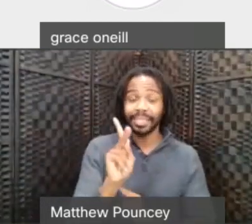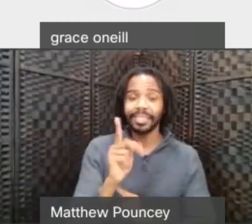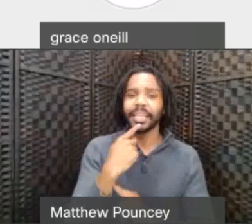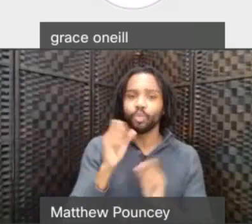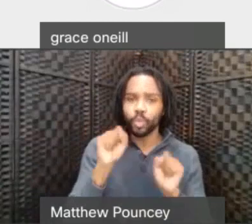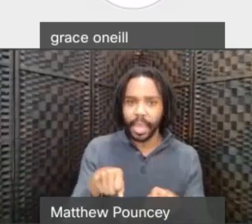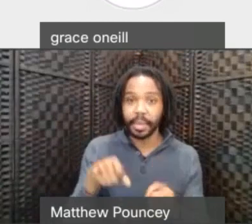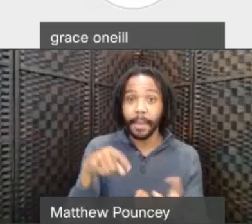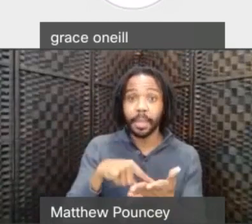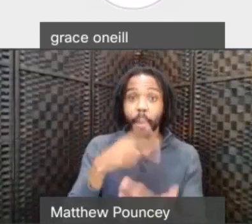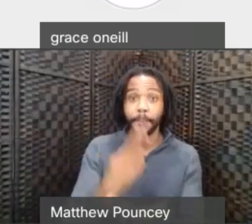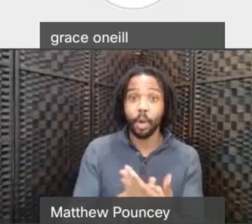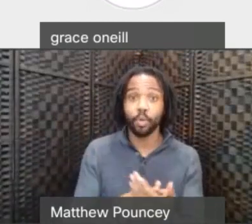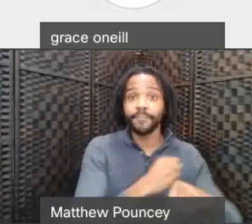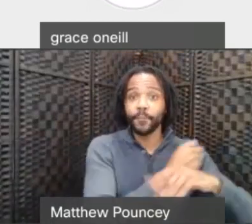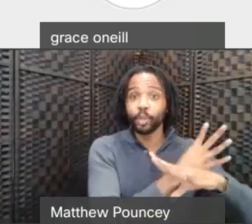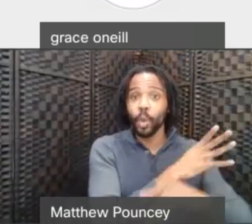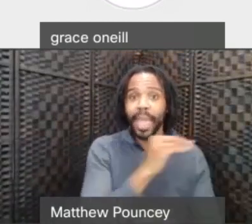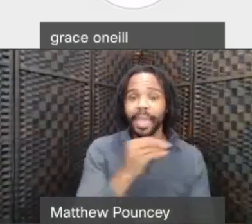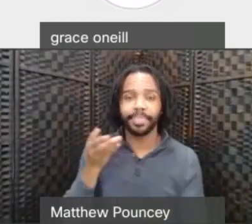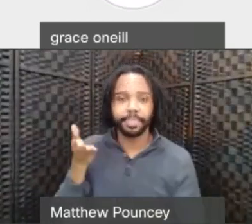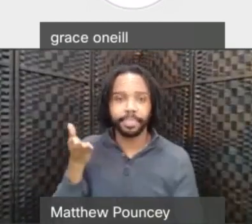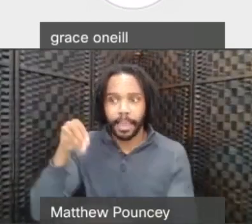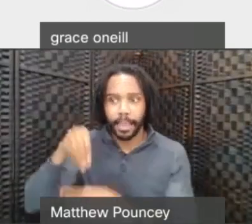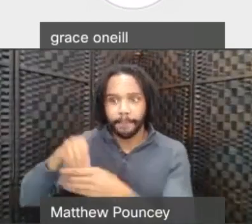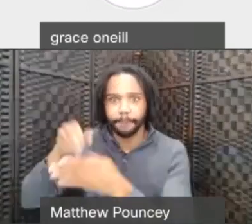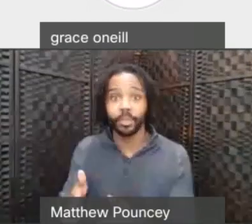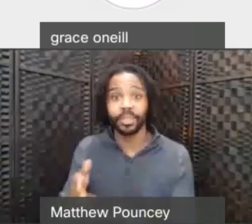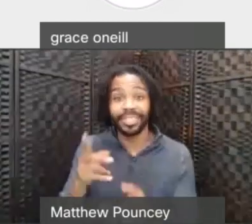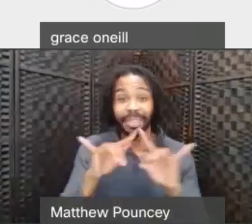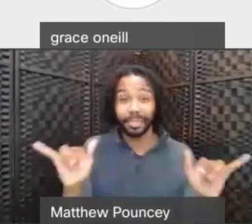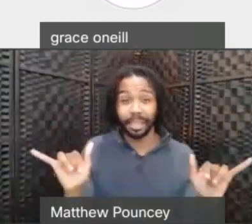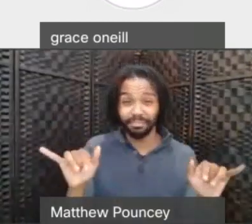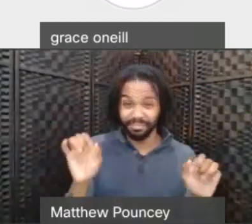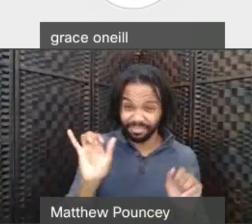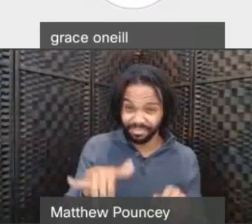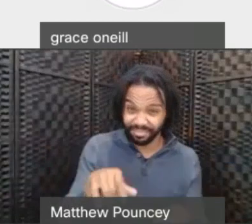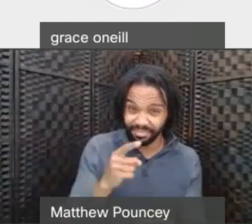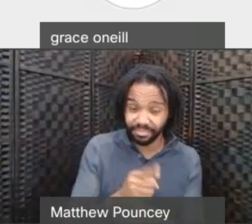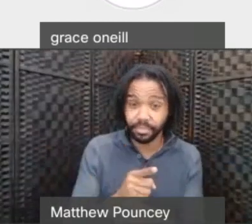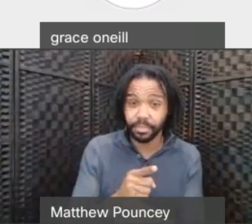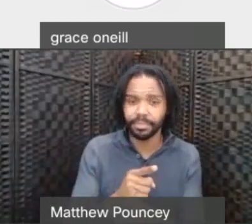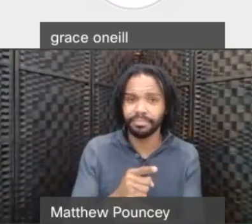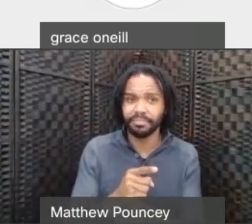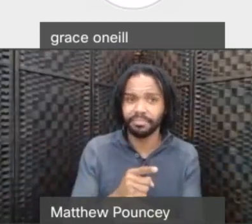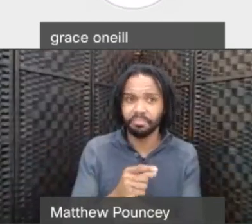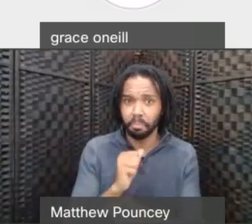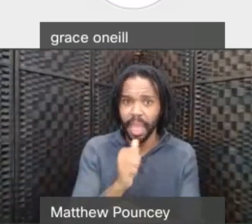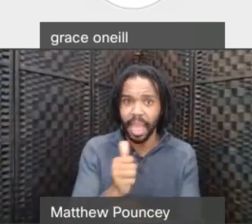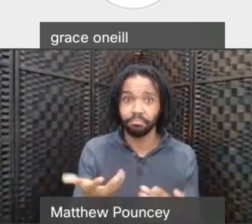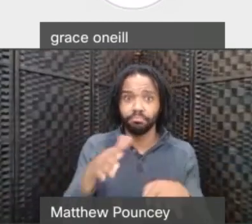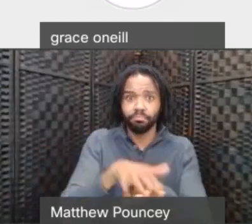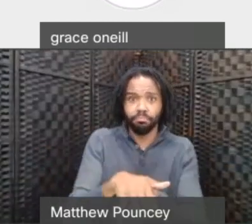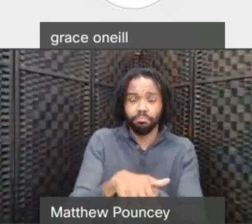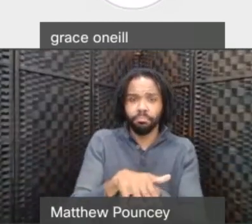time. Is anything being done to educate teams, as there still seemed to be belief that it would be double billing, even with